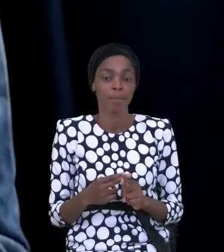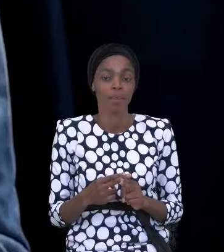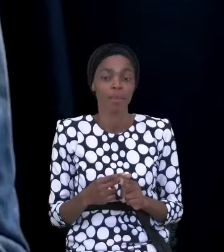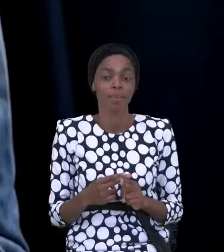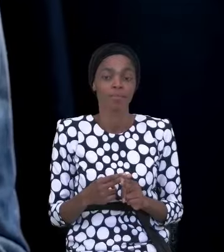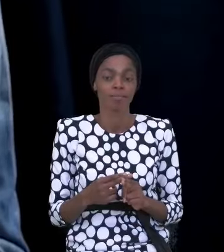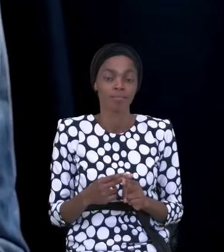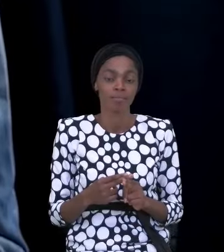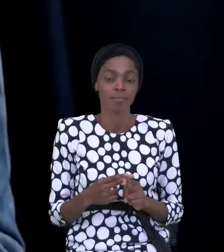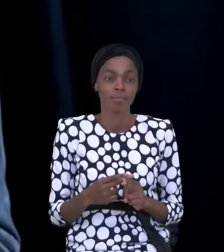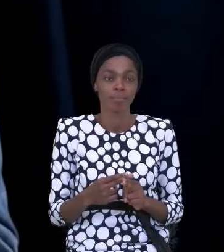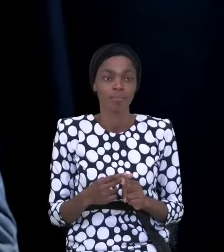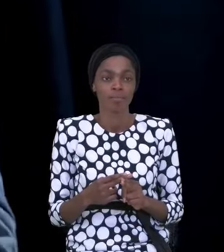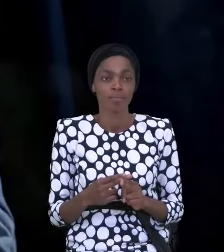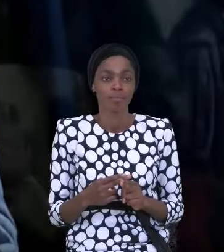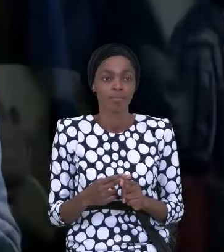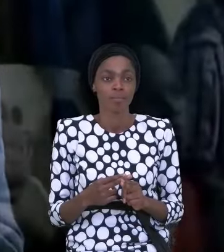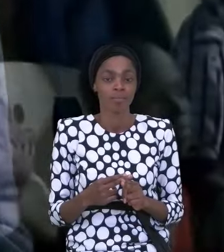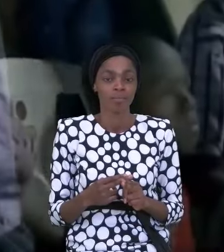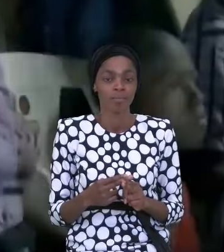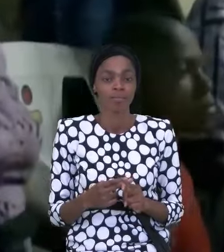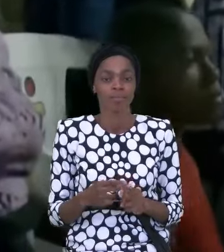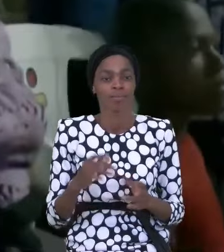Let's sing this together.